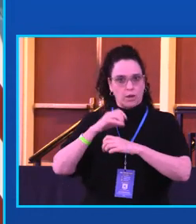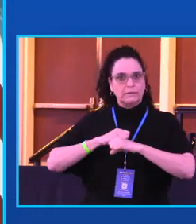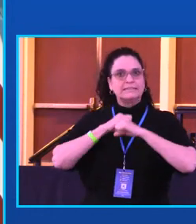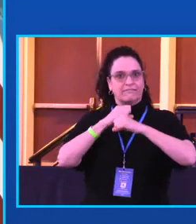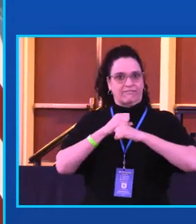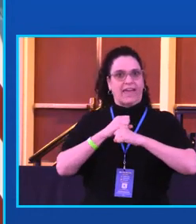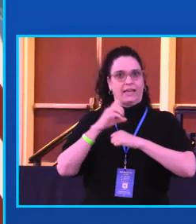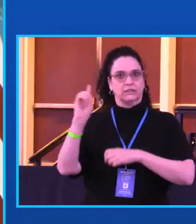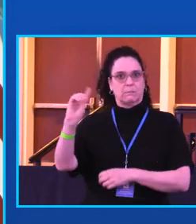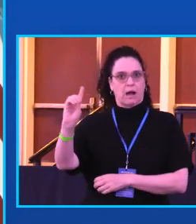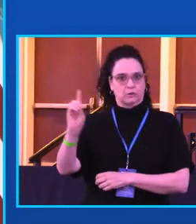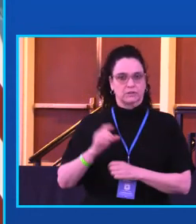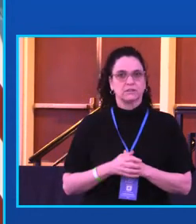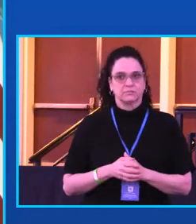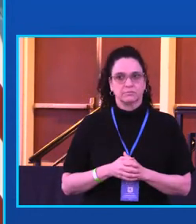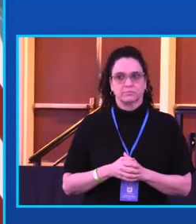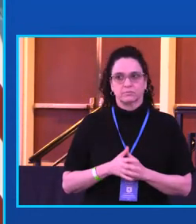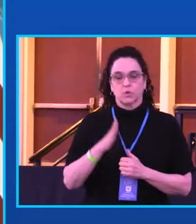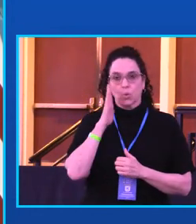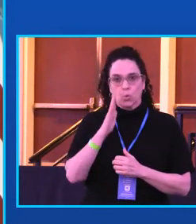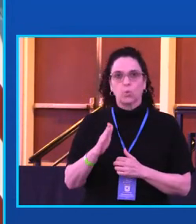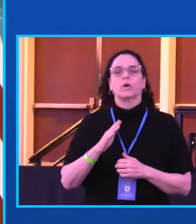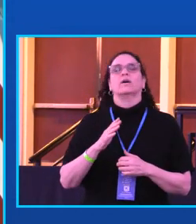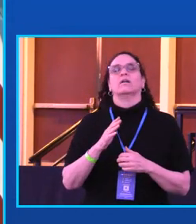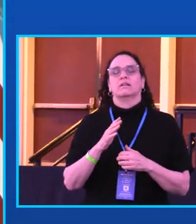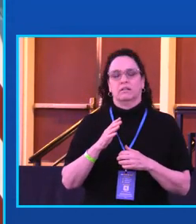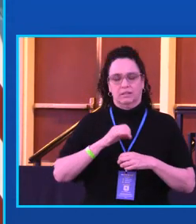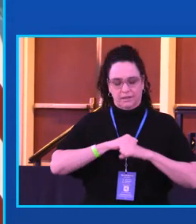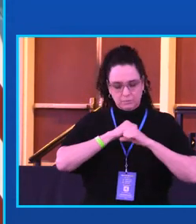and stand together in defense of each other.